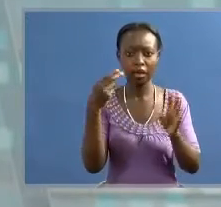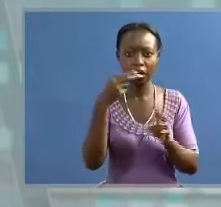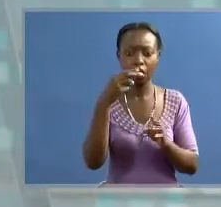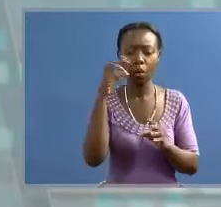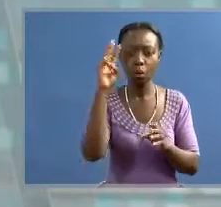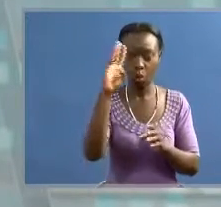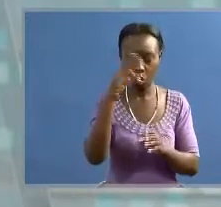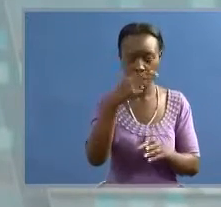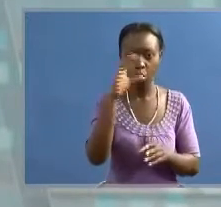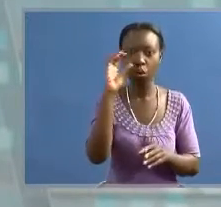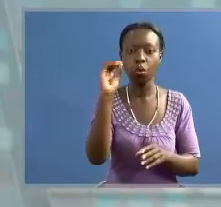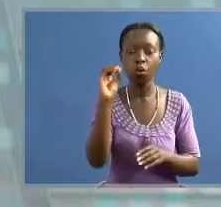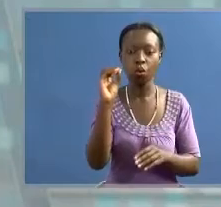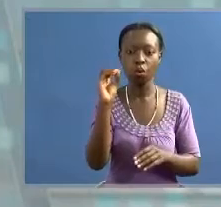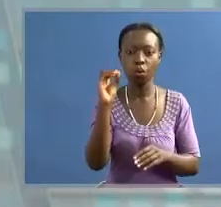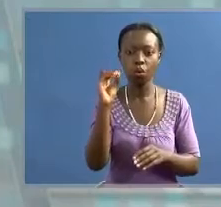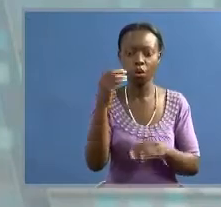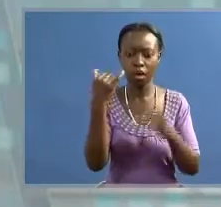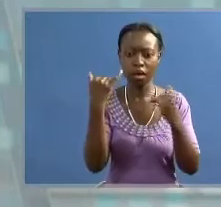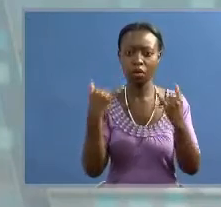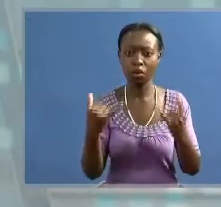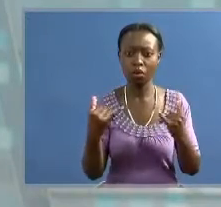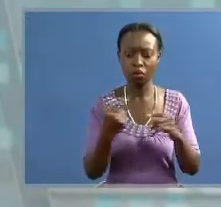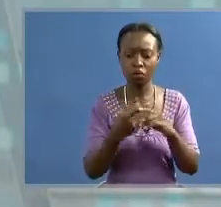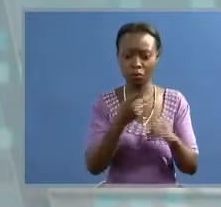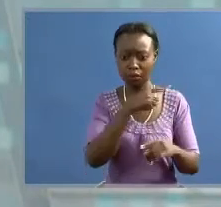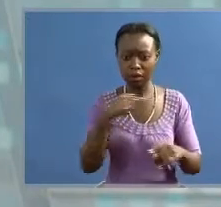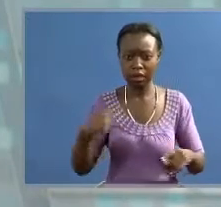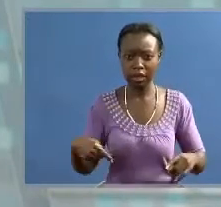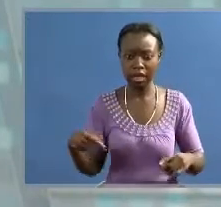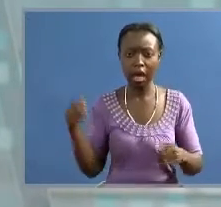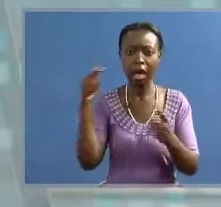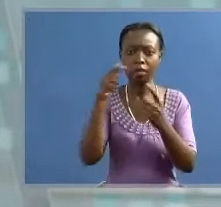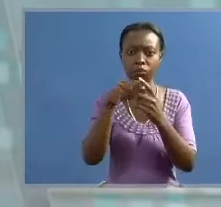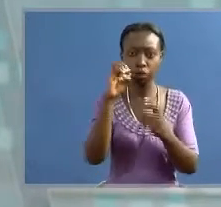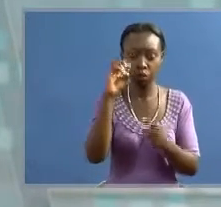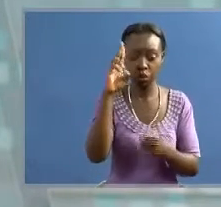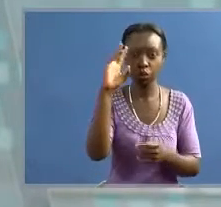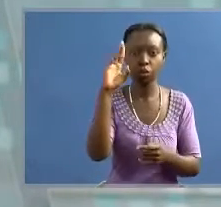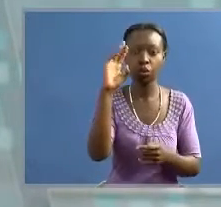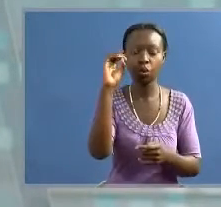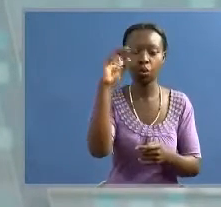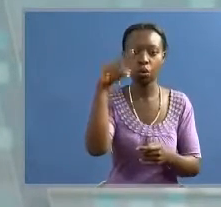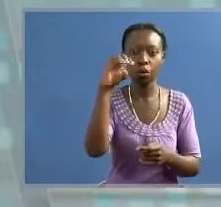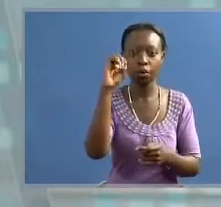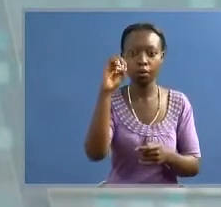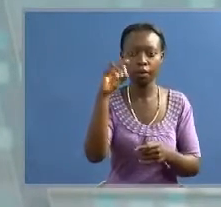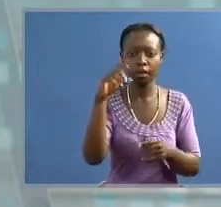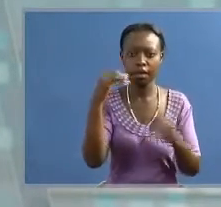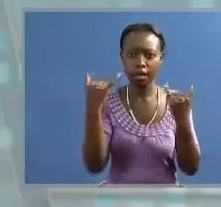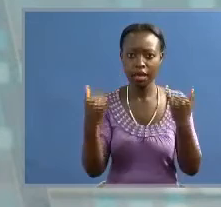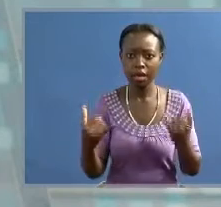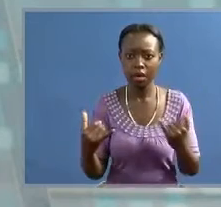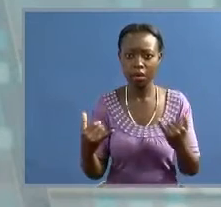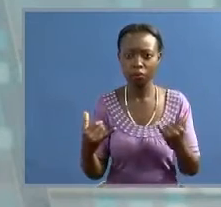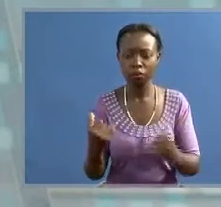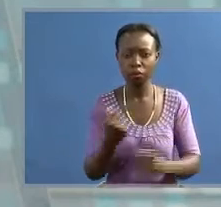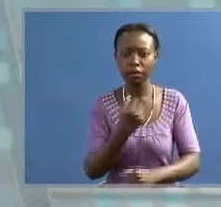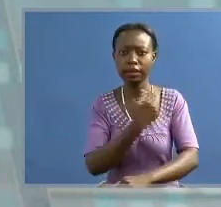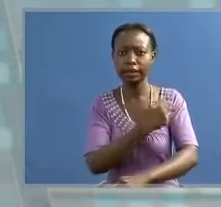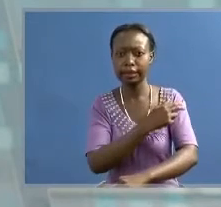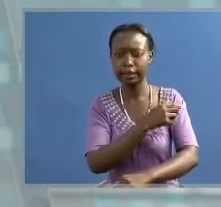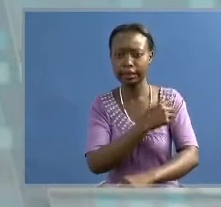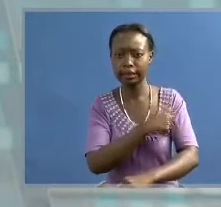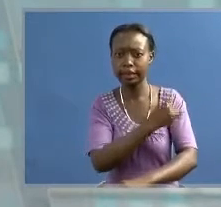from China now to Europe, because Europe is reporting more cases. So let's move to Italy or Spain or France, which